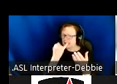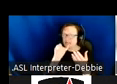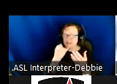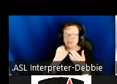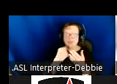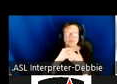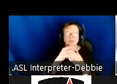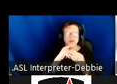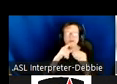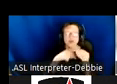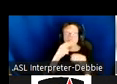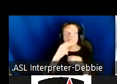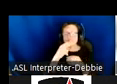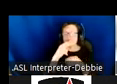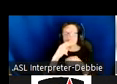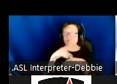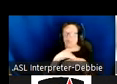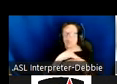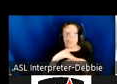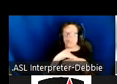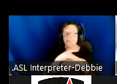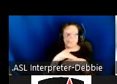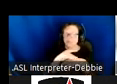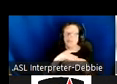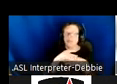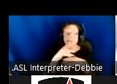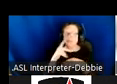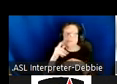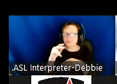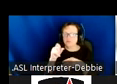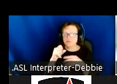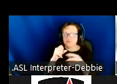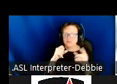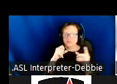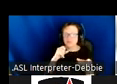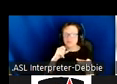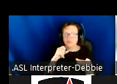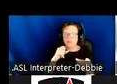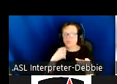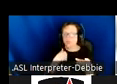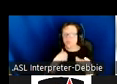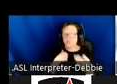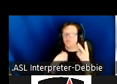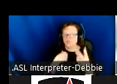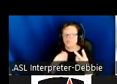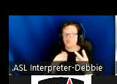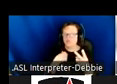rendering process of the image. As you've seen in the video, we currently support two haptic devices,